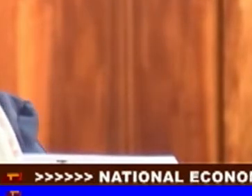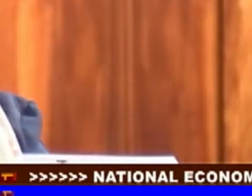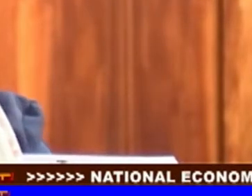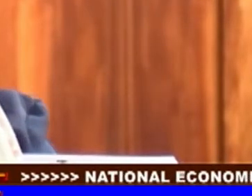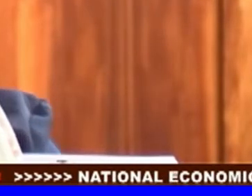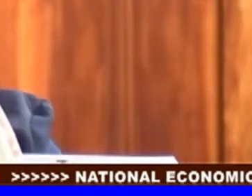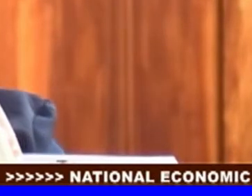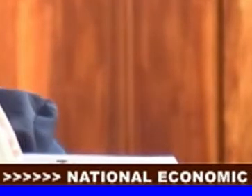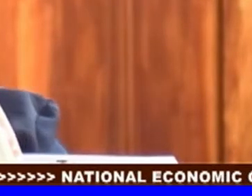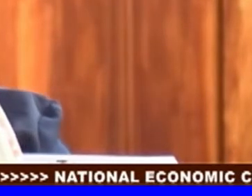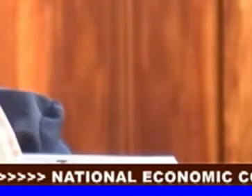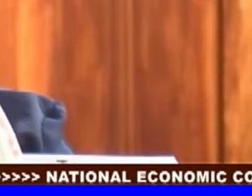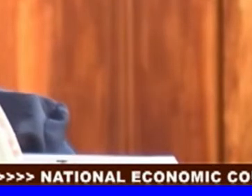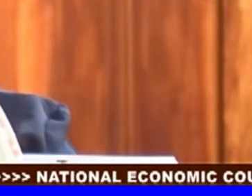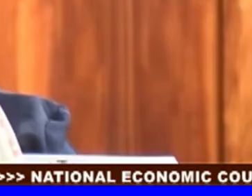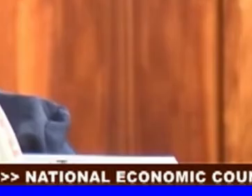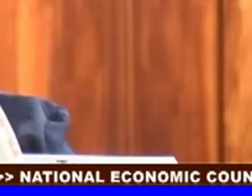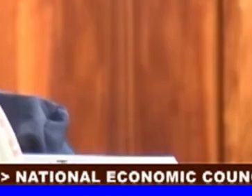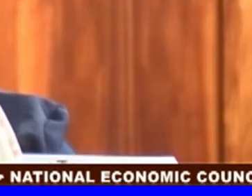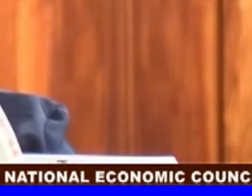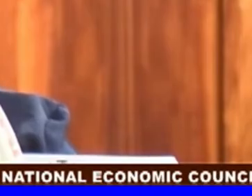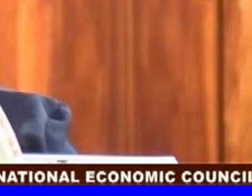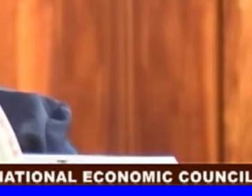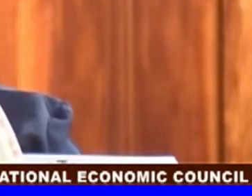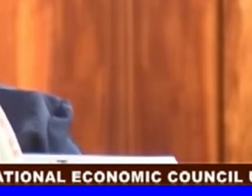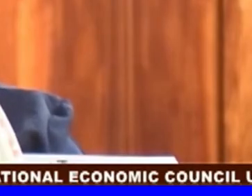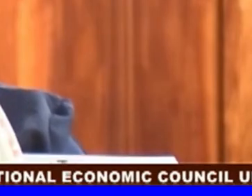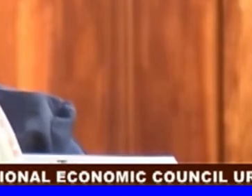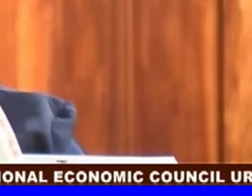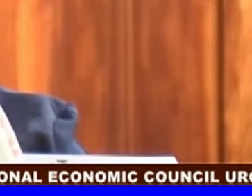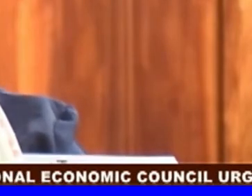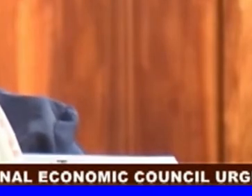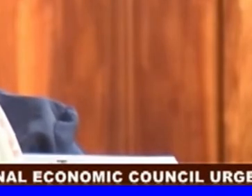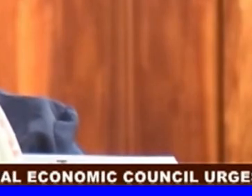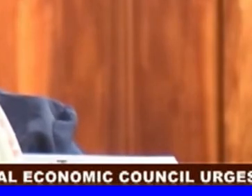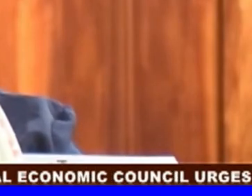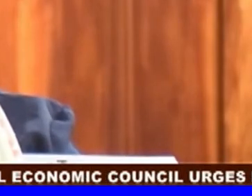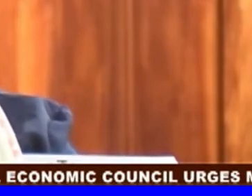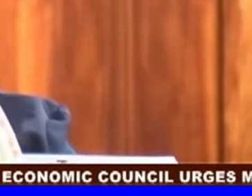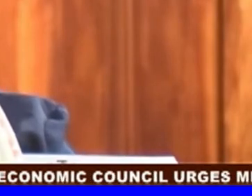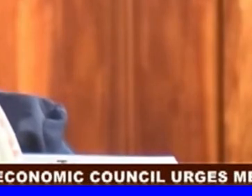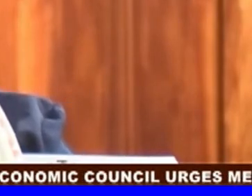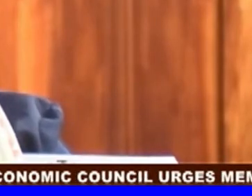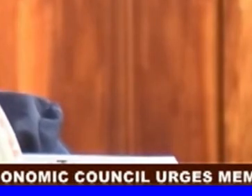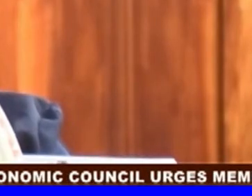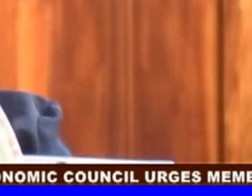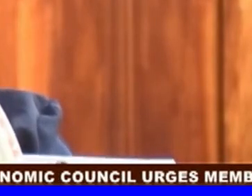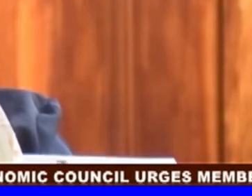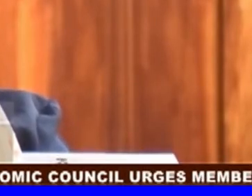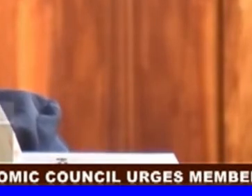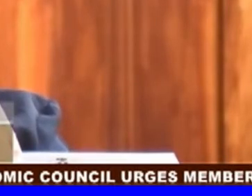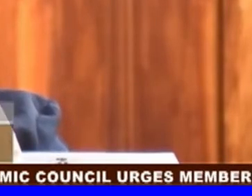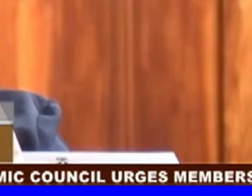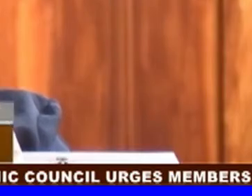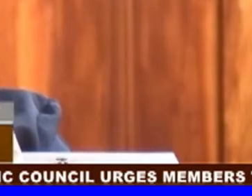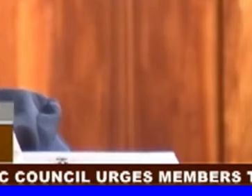as partners in the growth and development of democratic norms through supporting access to correct